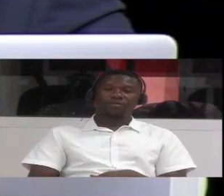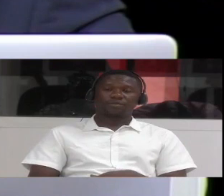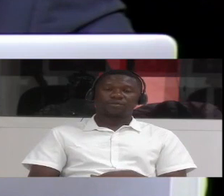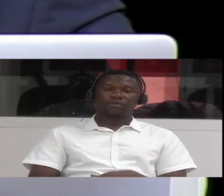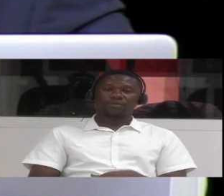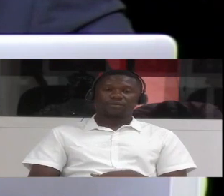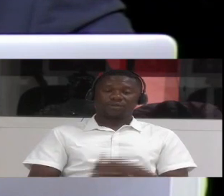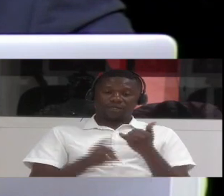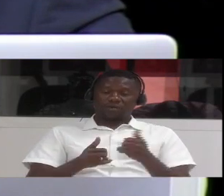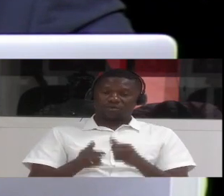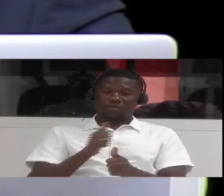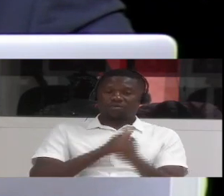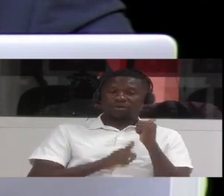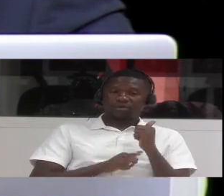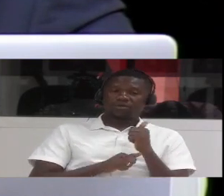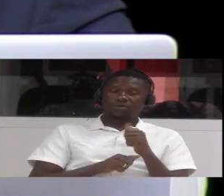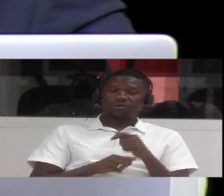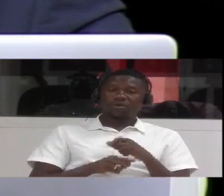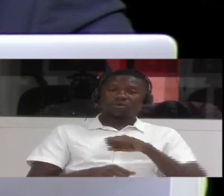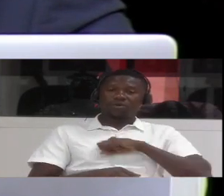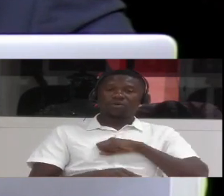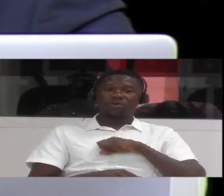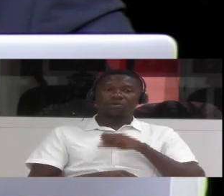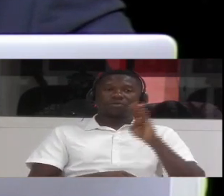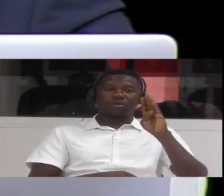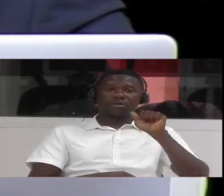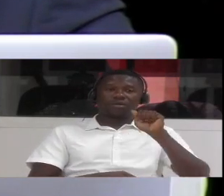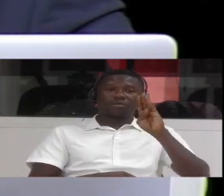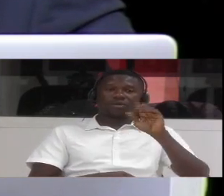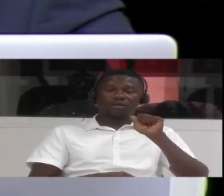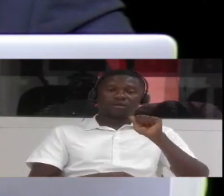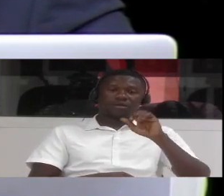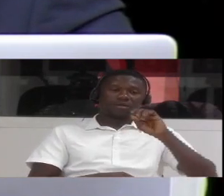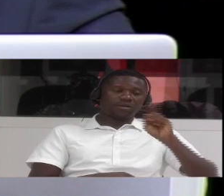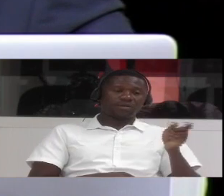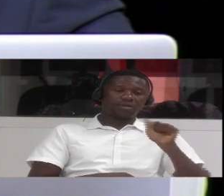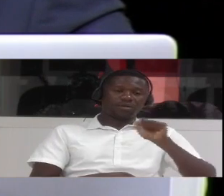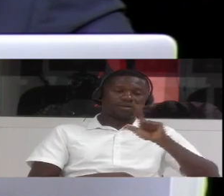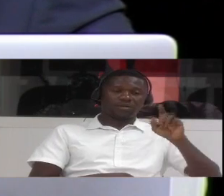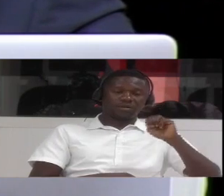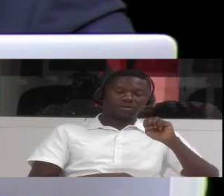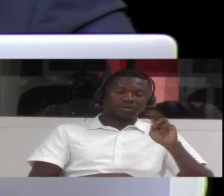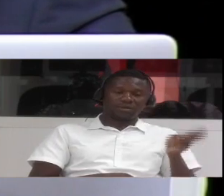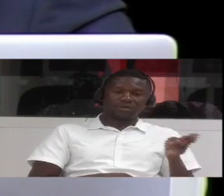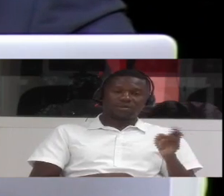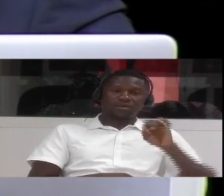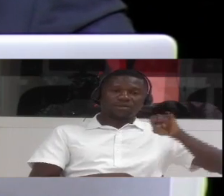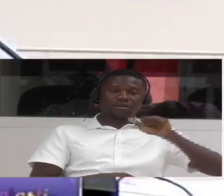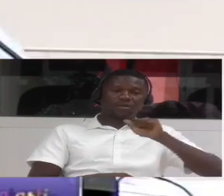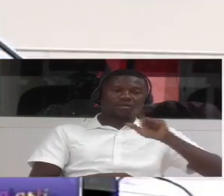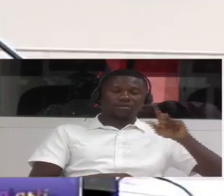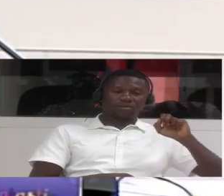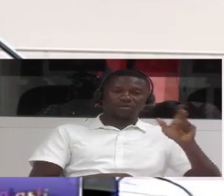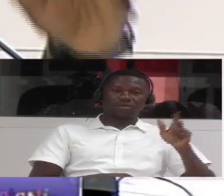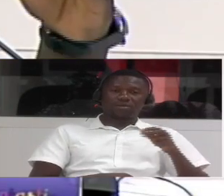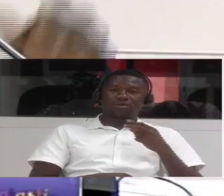Now we go back to our own Baba Gale Diallo again, 27 December 1999. Yes, and I